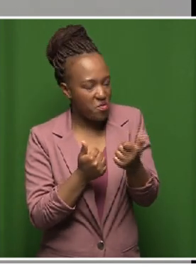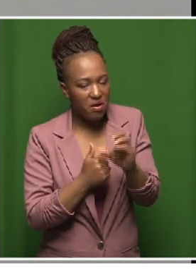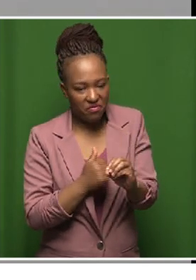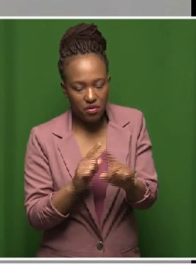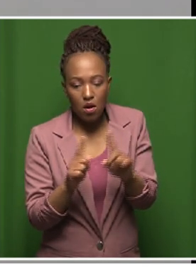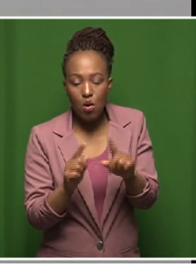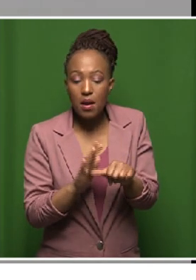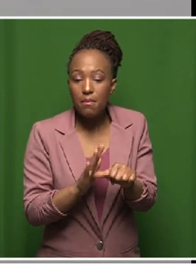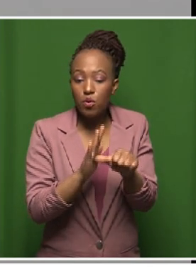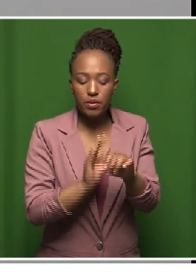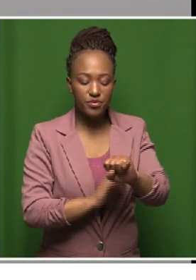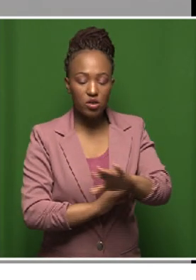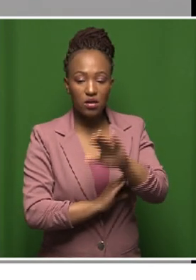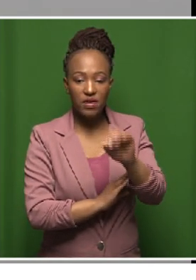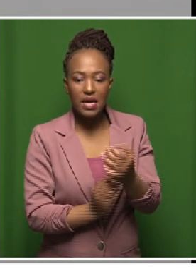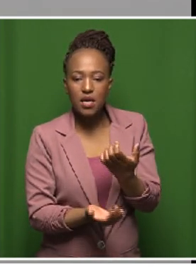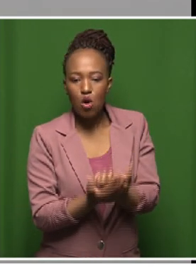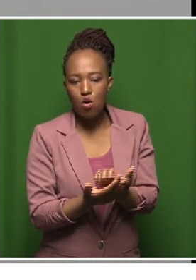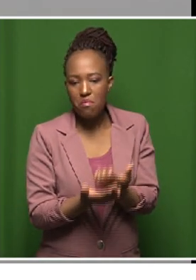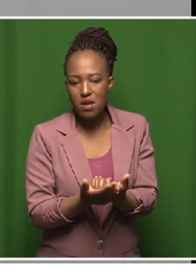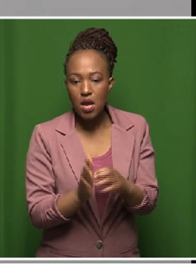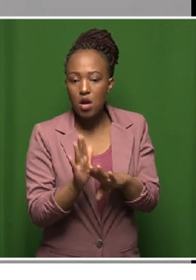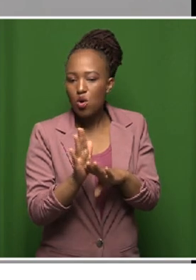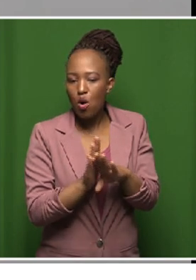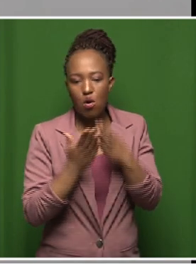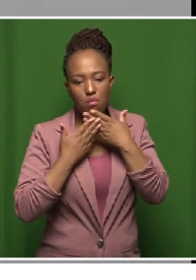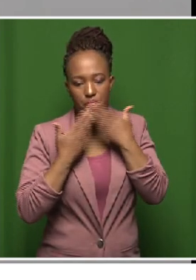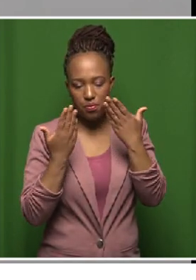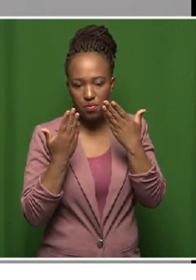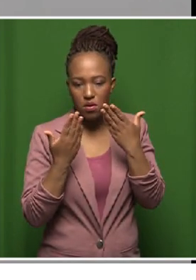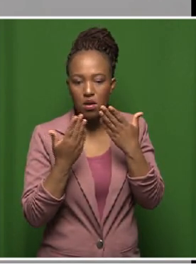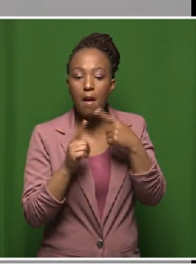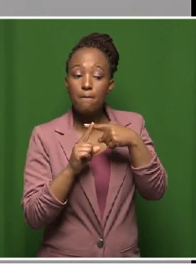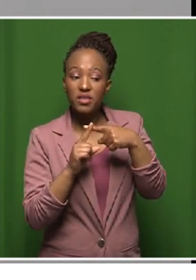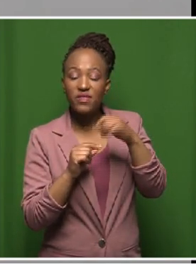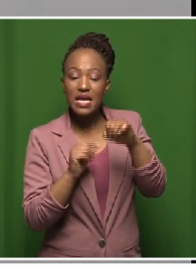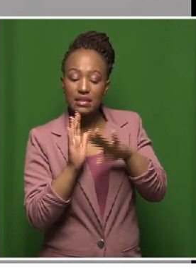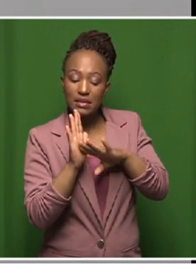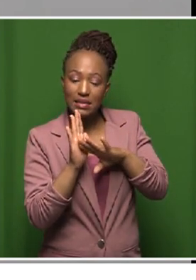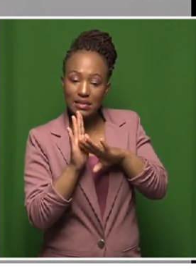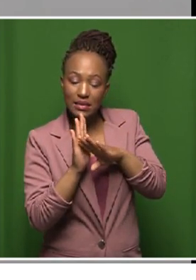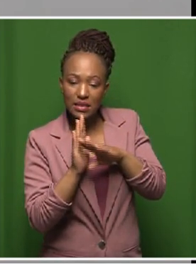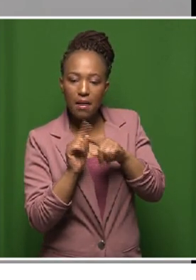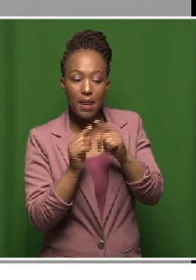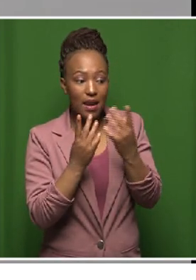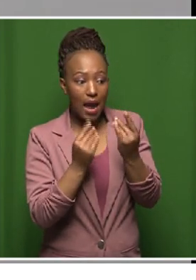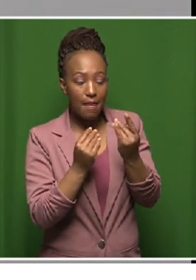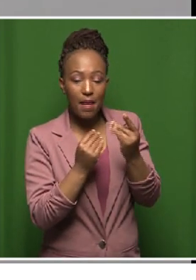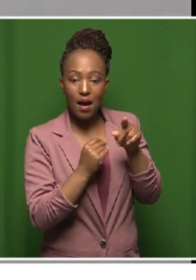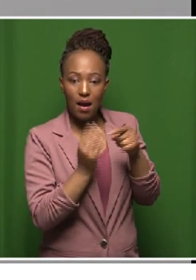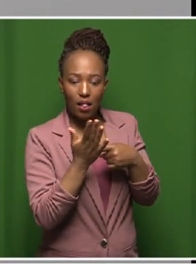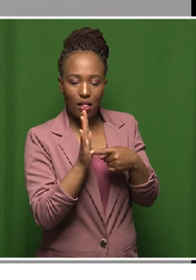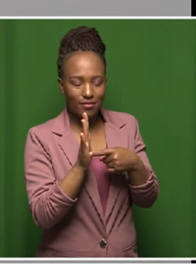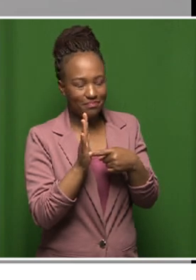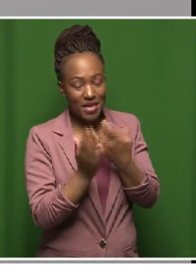factor is that the South African economy is not growing. We may see some positive economic growth, but again, that's purely statistical noise. The economy is not going to